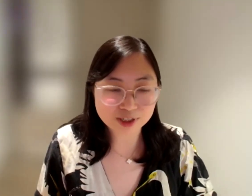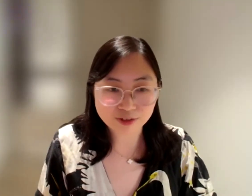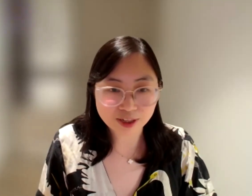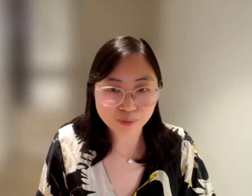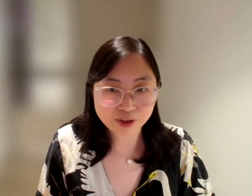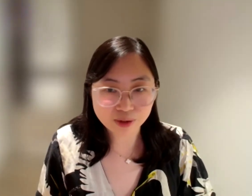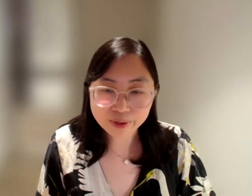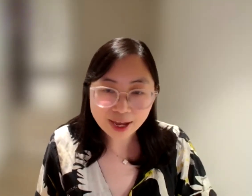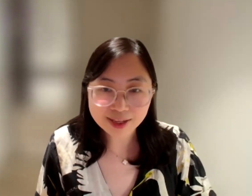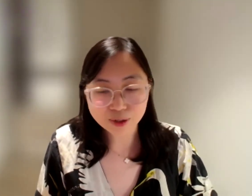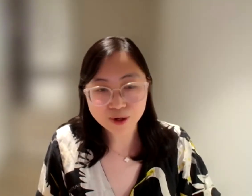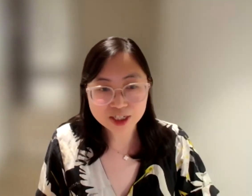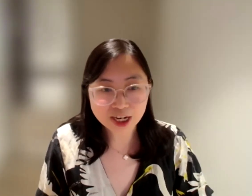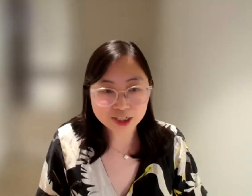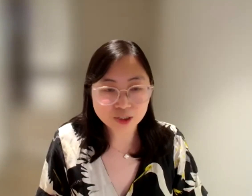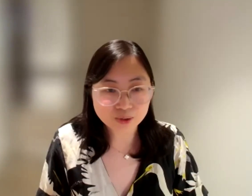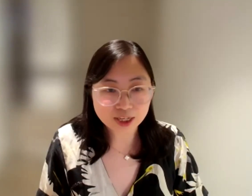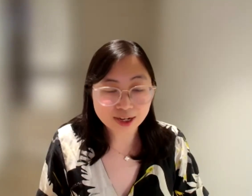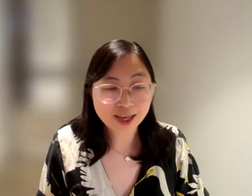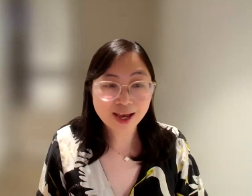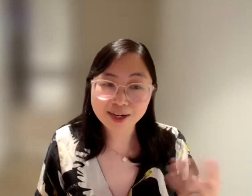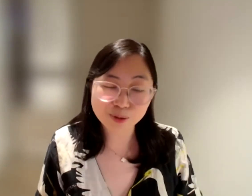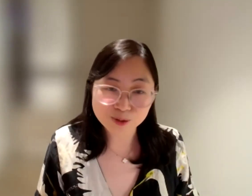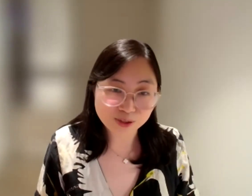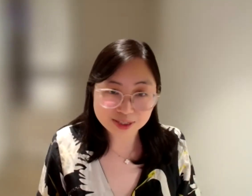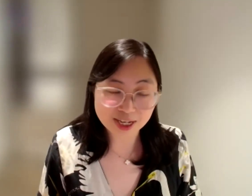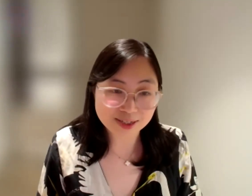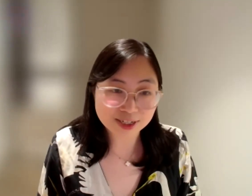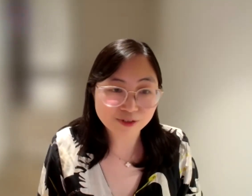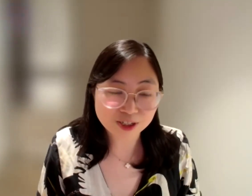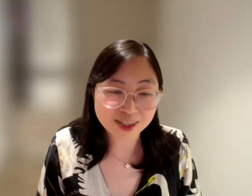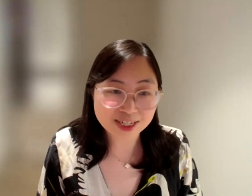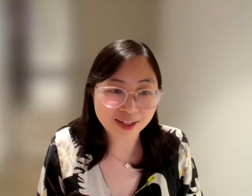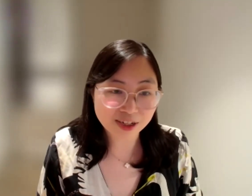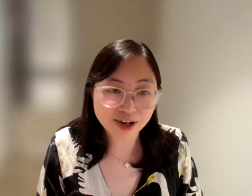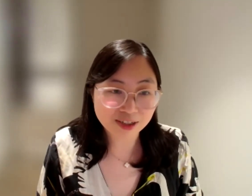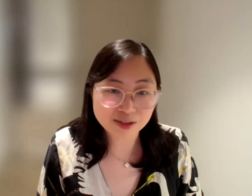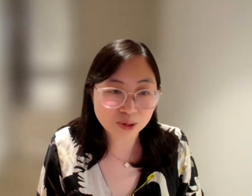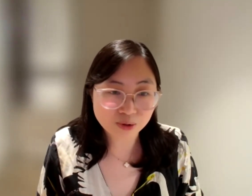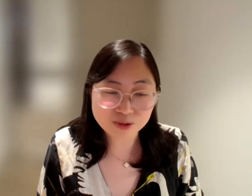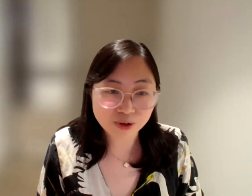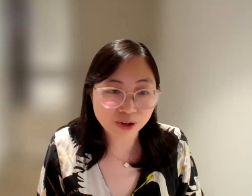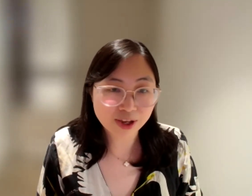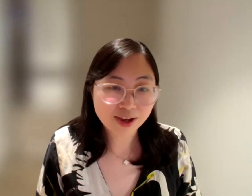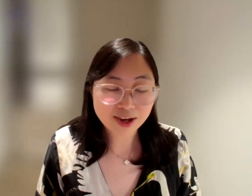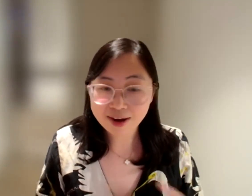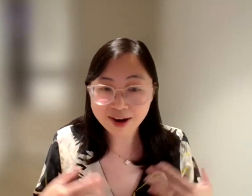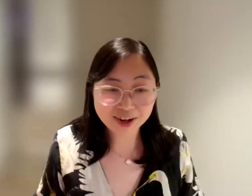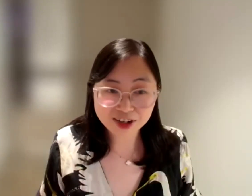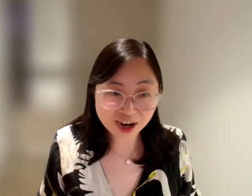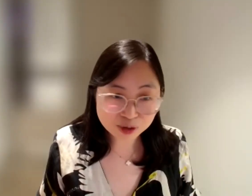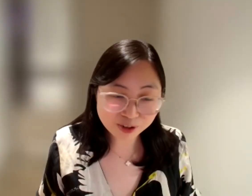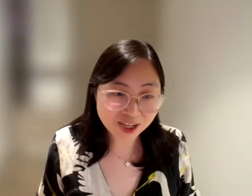and definitely worth a look at, that co-education toolkit. And there's an easy read version that Talia created as well. So